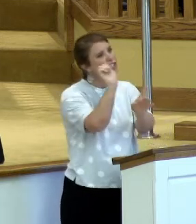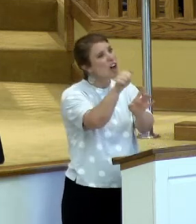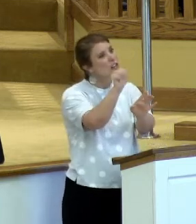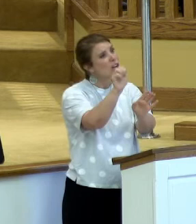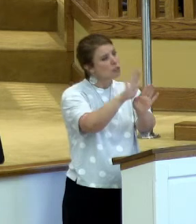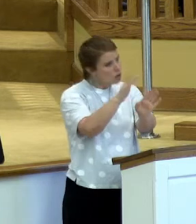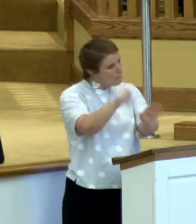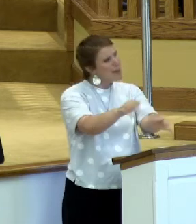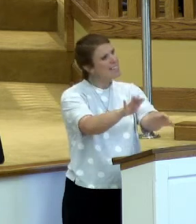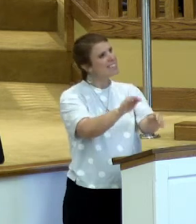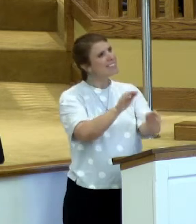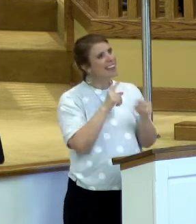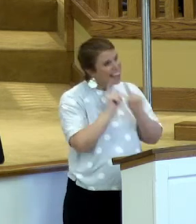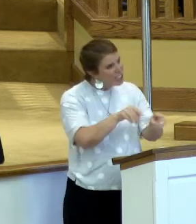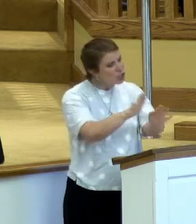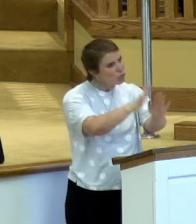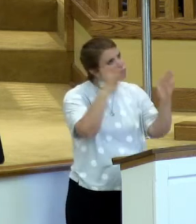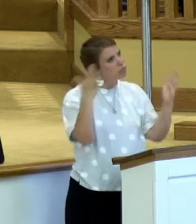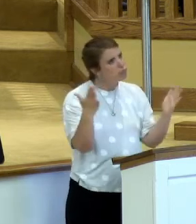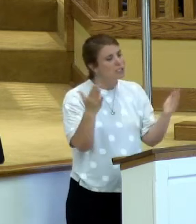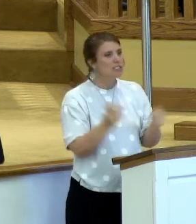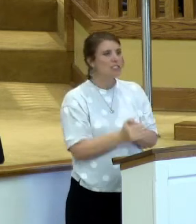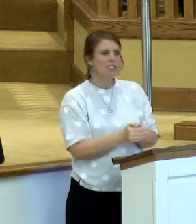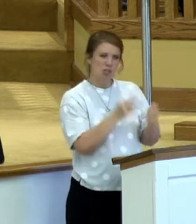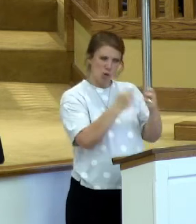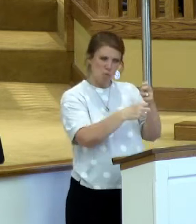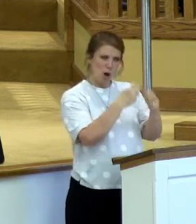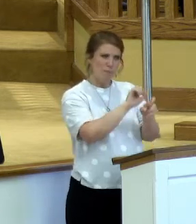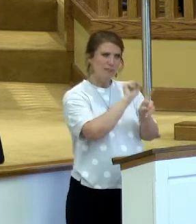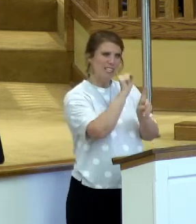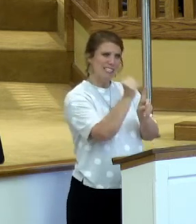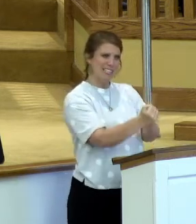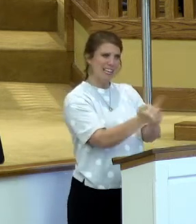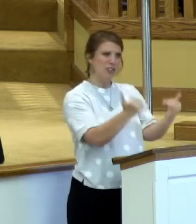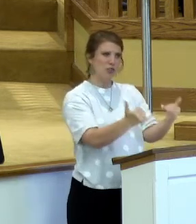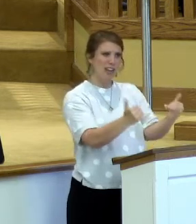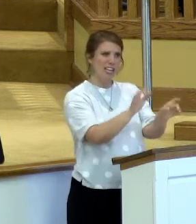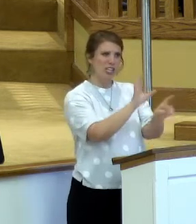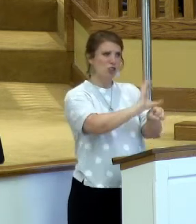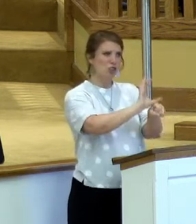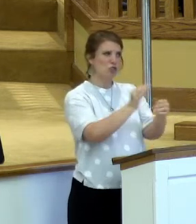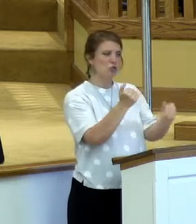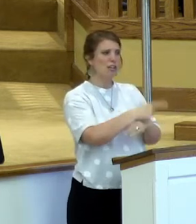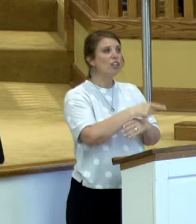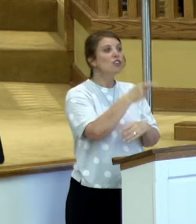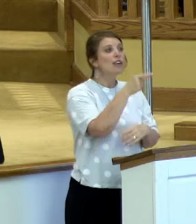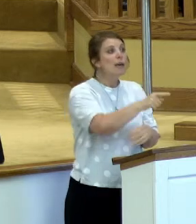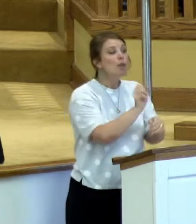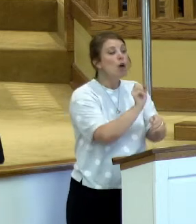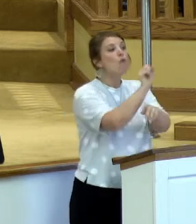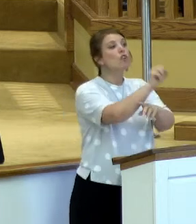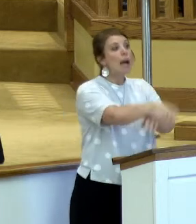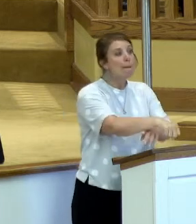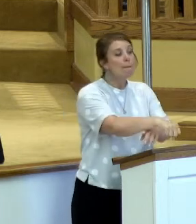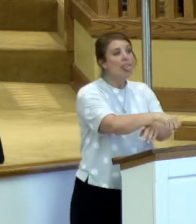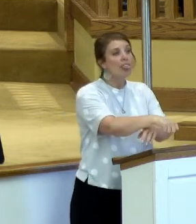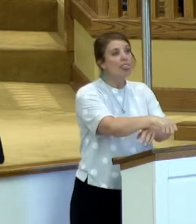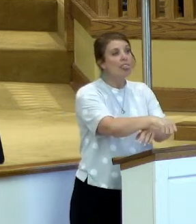on our door, we better answer. And I think that's one of the problems we have in society today, in our churches today. To him that